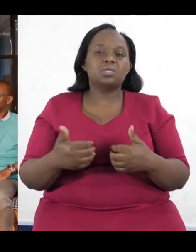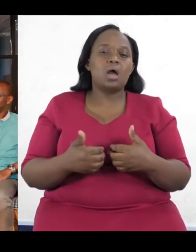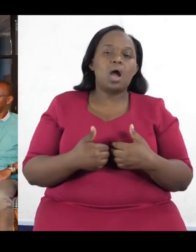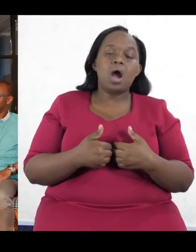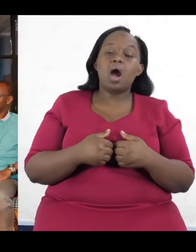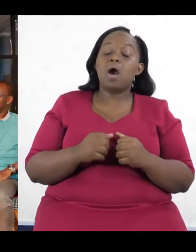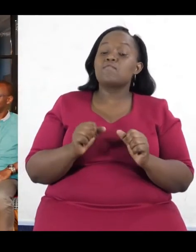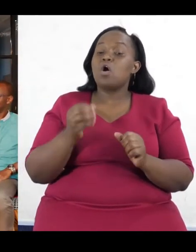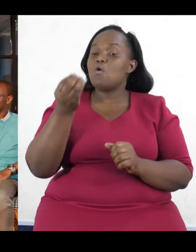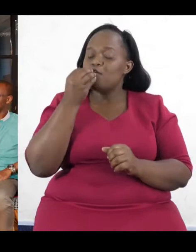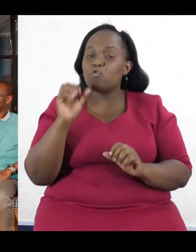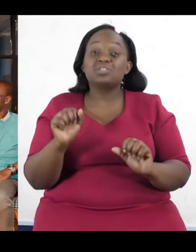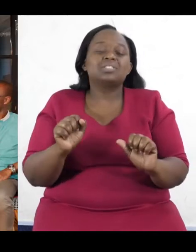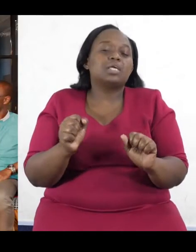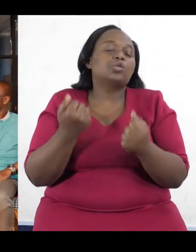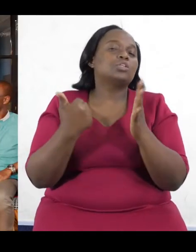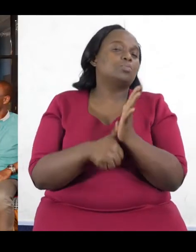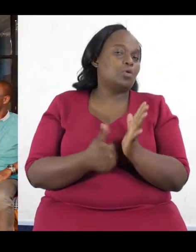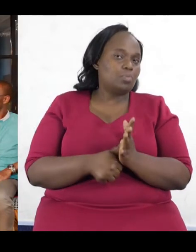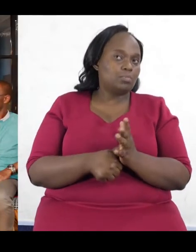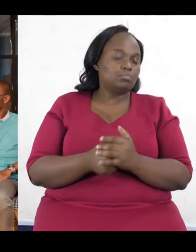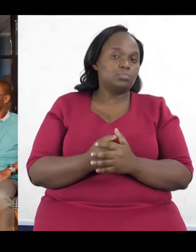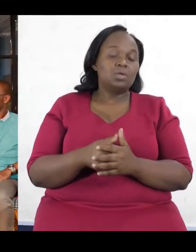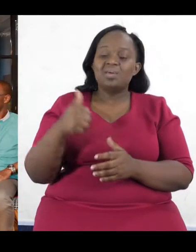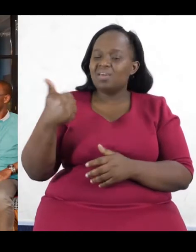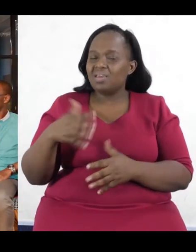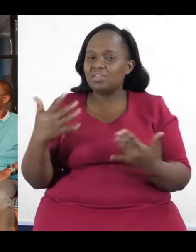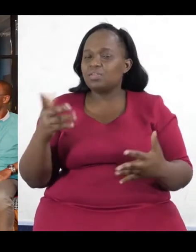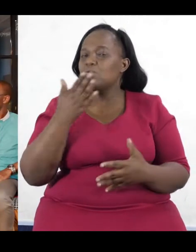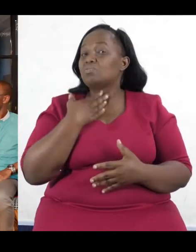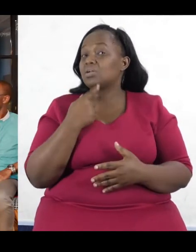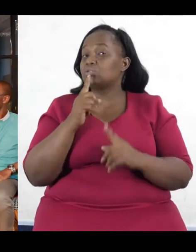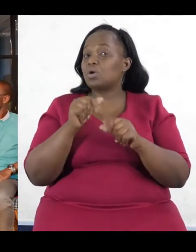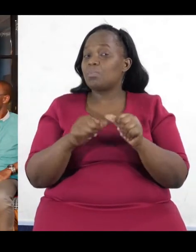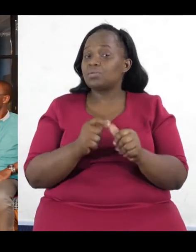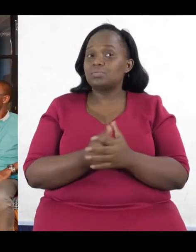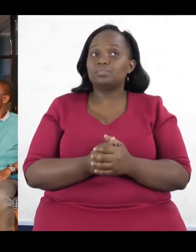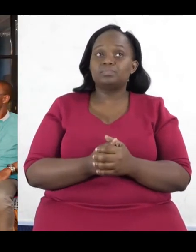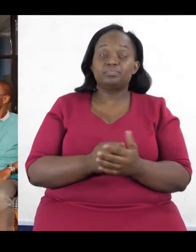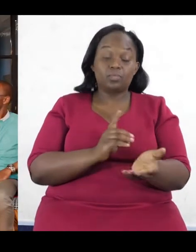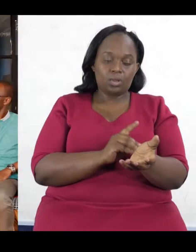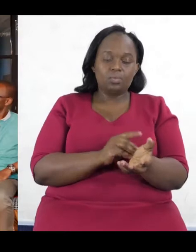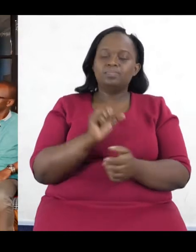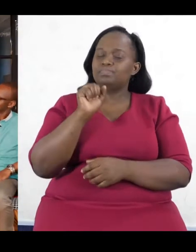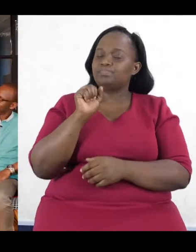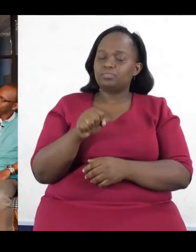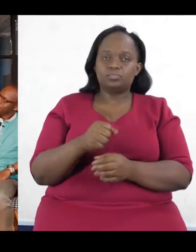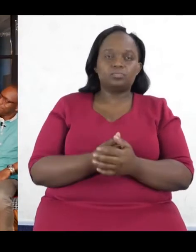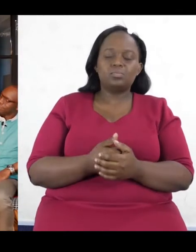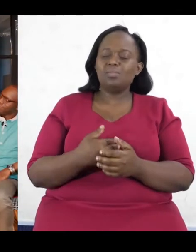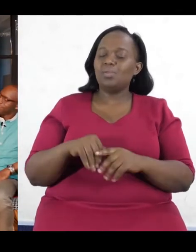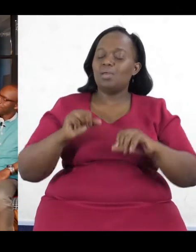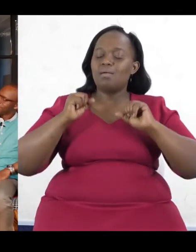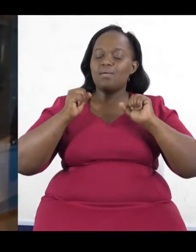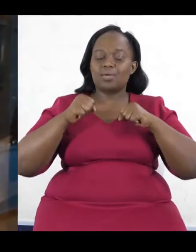problem. So is it anything that you want to say something about? Daktari, I totally